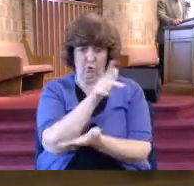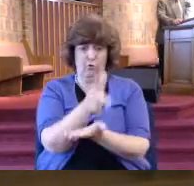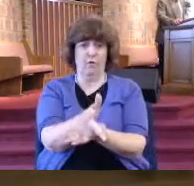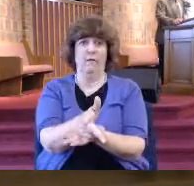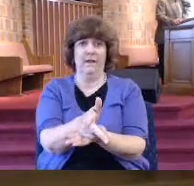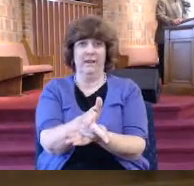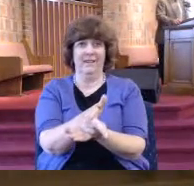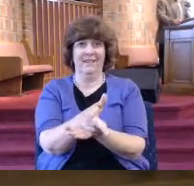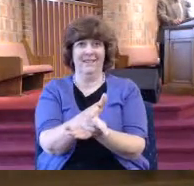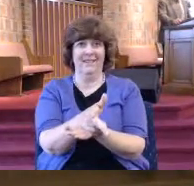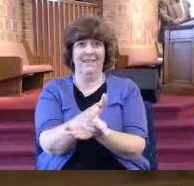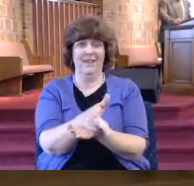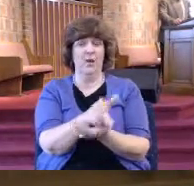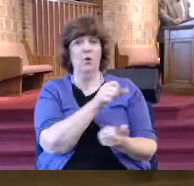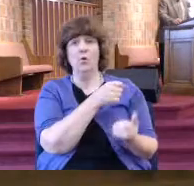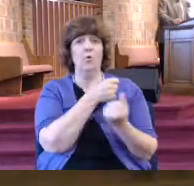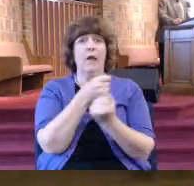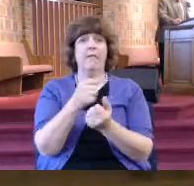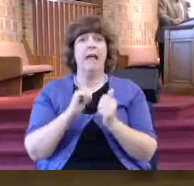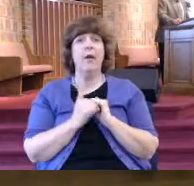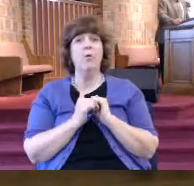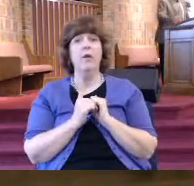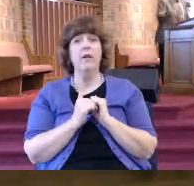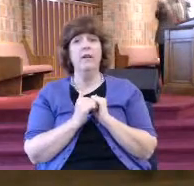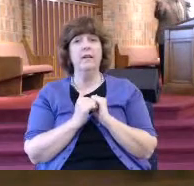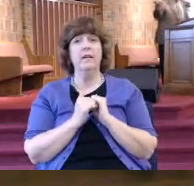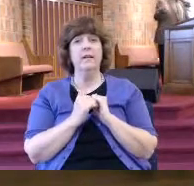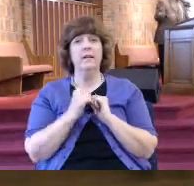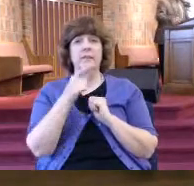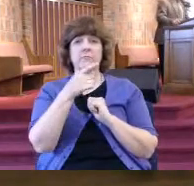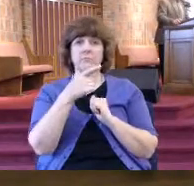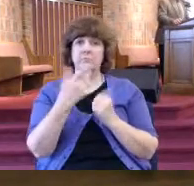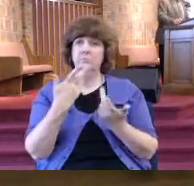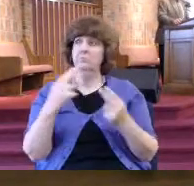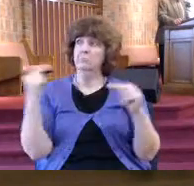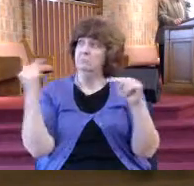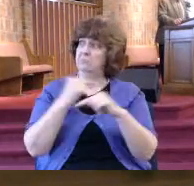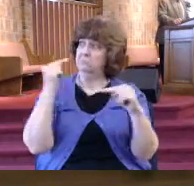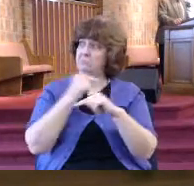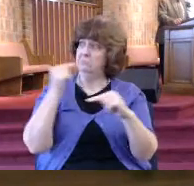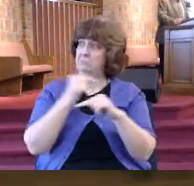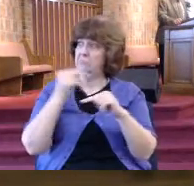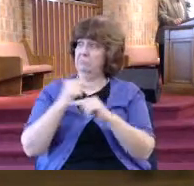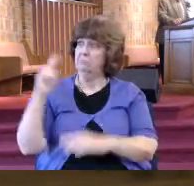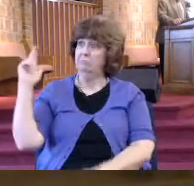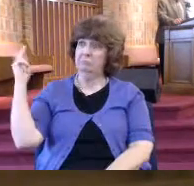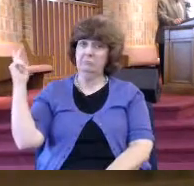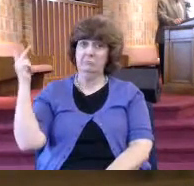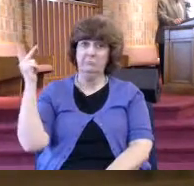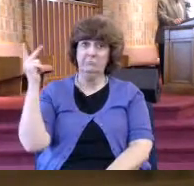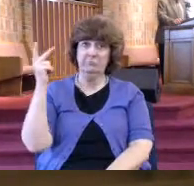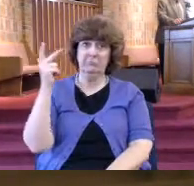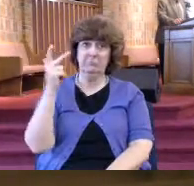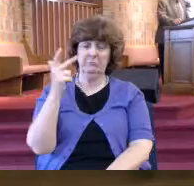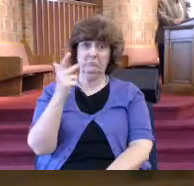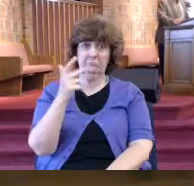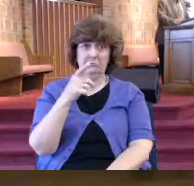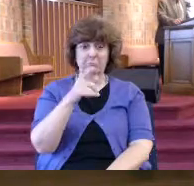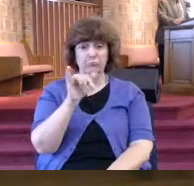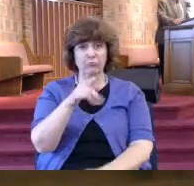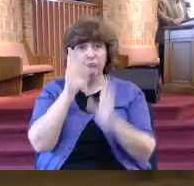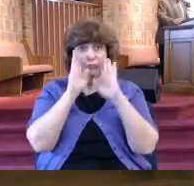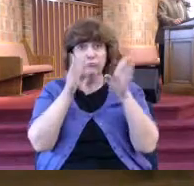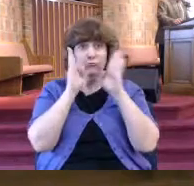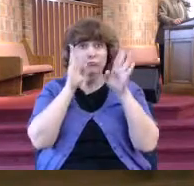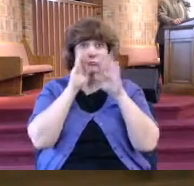drove? My guess is you drove out here on one of our roadways. Did you notice the road that you were driving